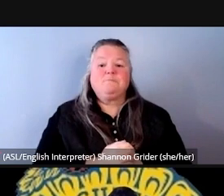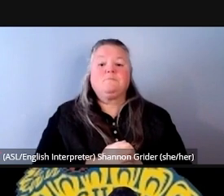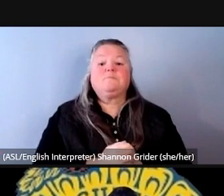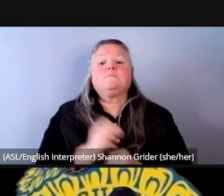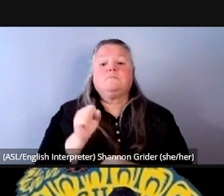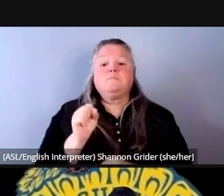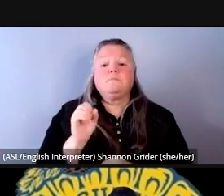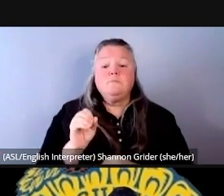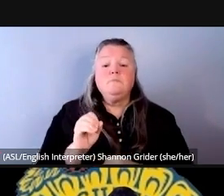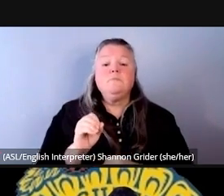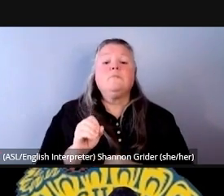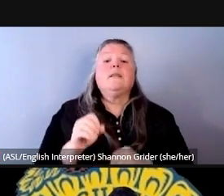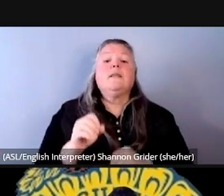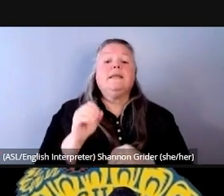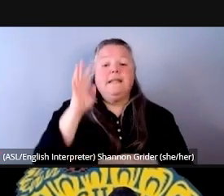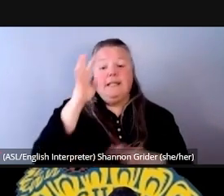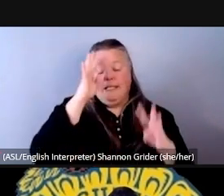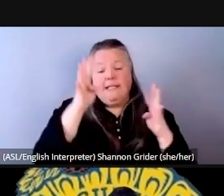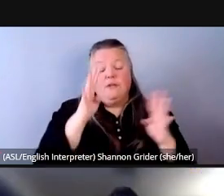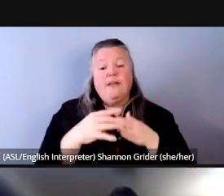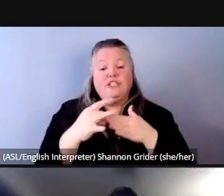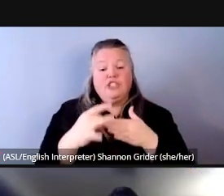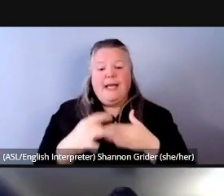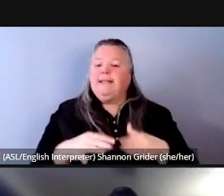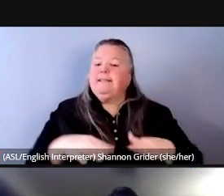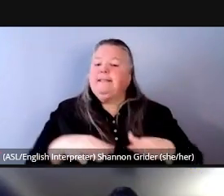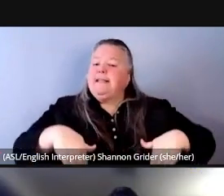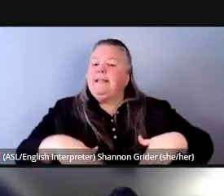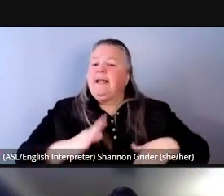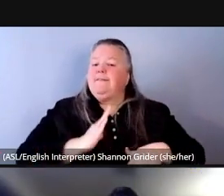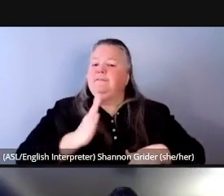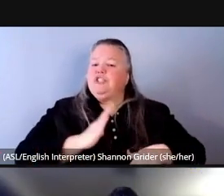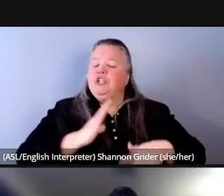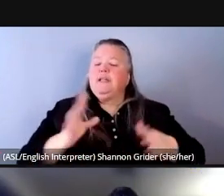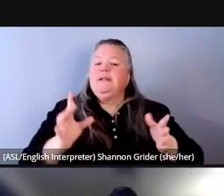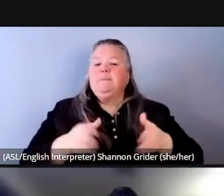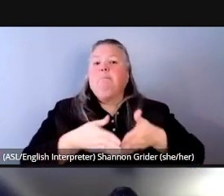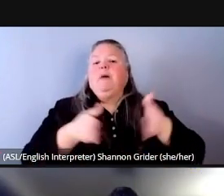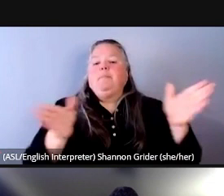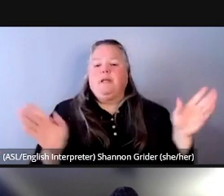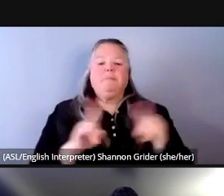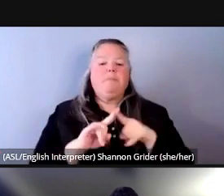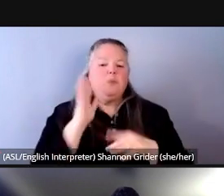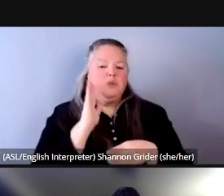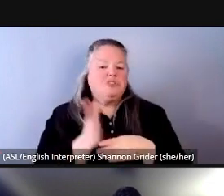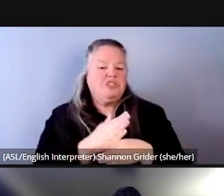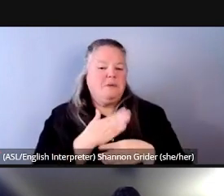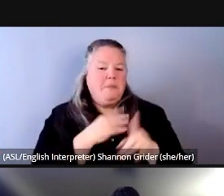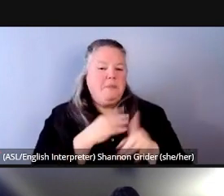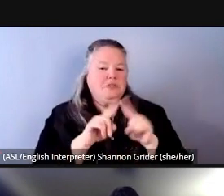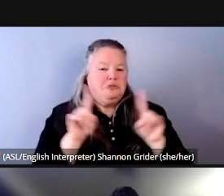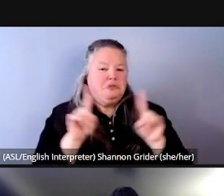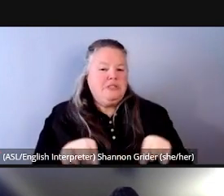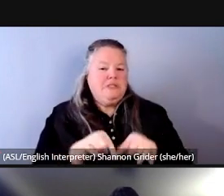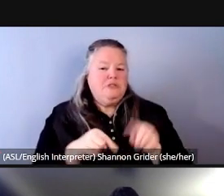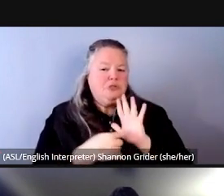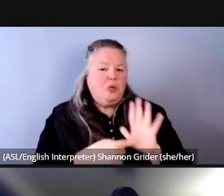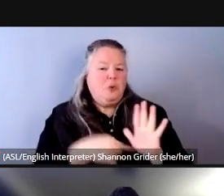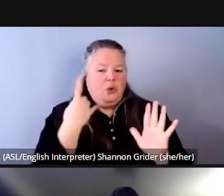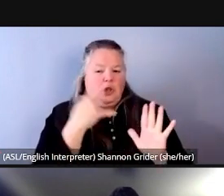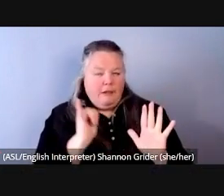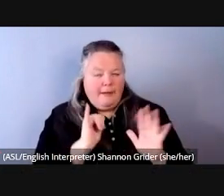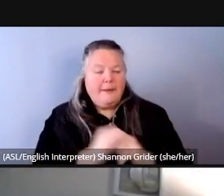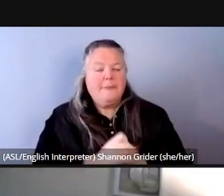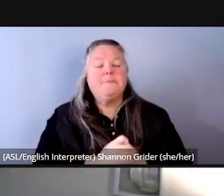the innovation guide, which is not officially public yet, but I'll share my screen here in a moment so you can just kind of generally see what it looks like, is